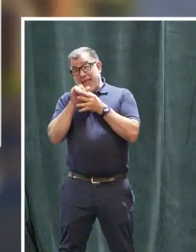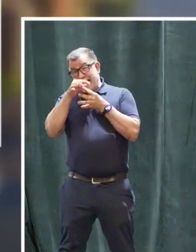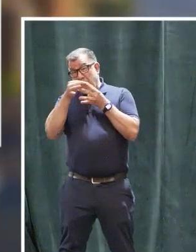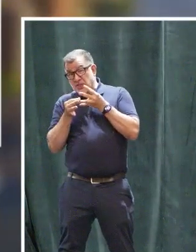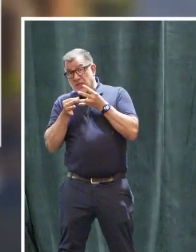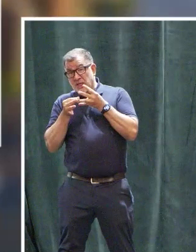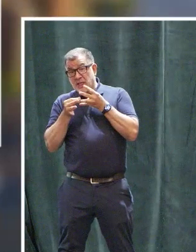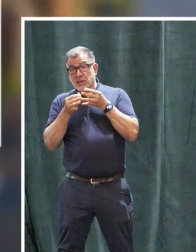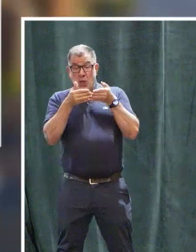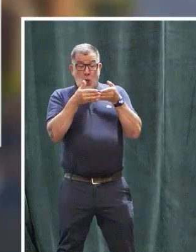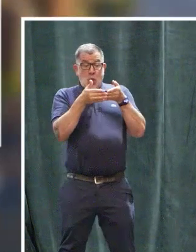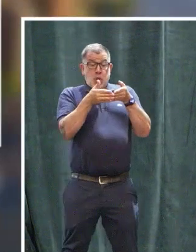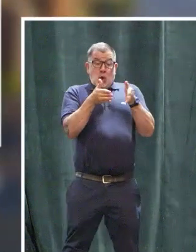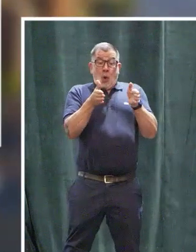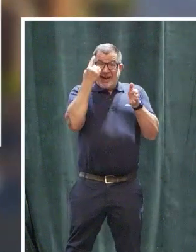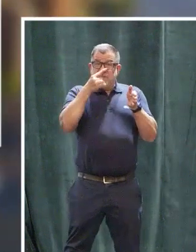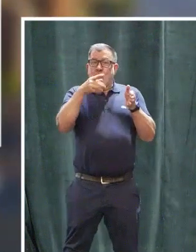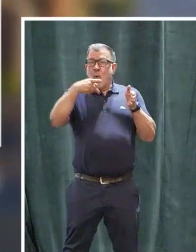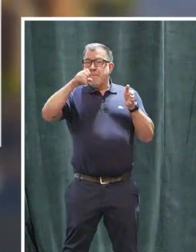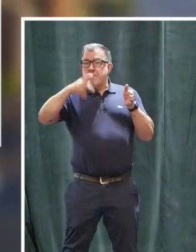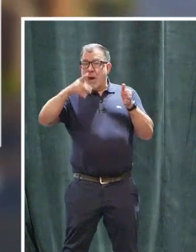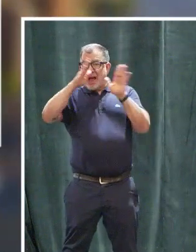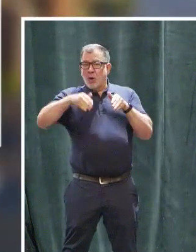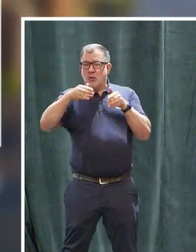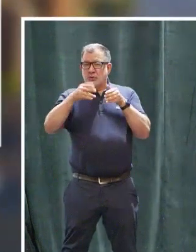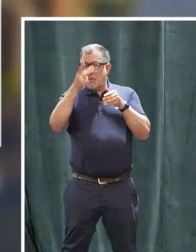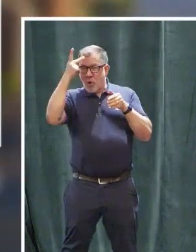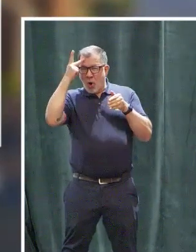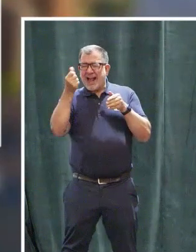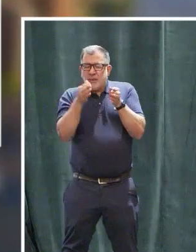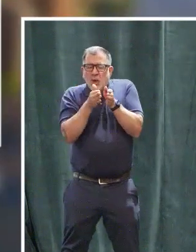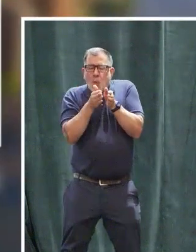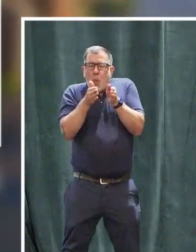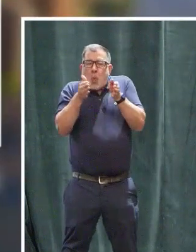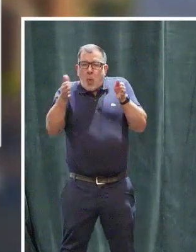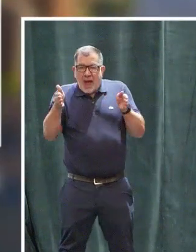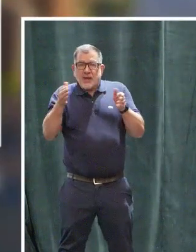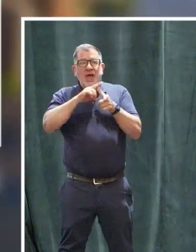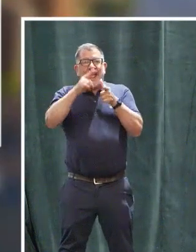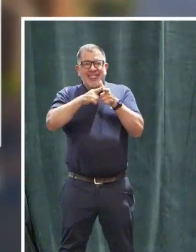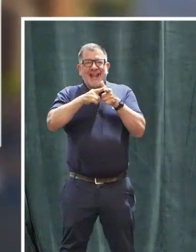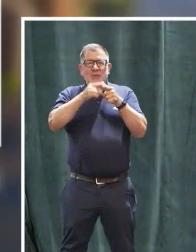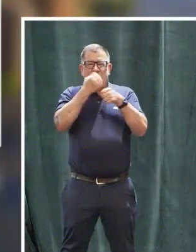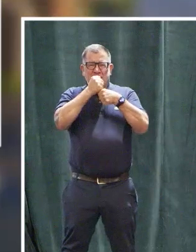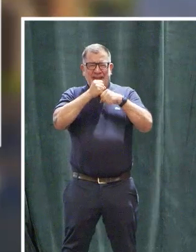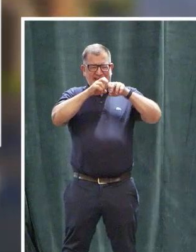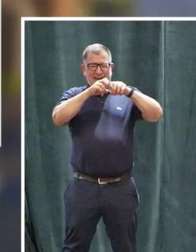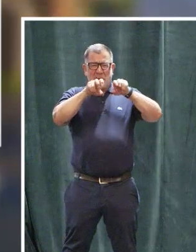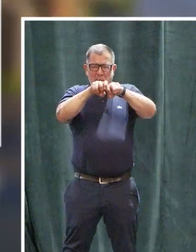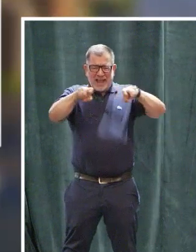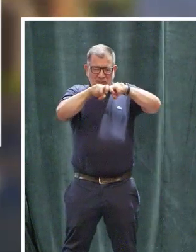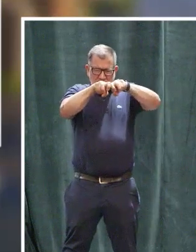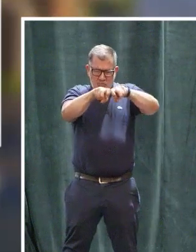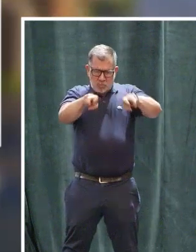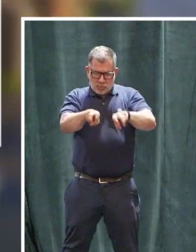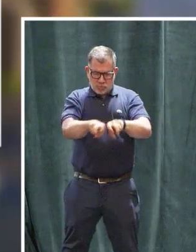House Park a little bit wider, and we had proposed this series of cascading benches that go down to the opening where you have the flood wall